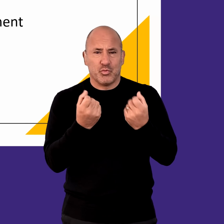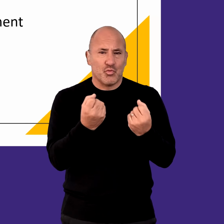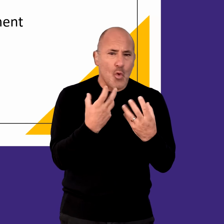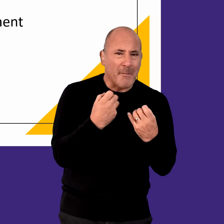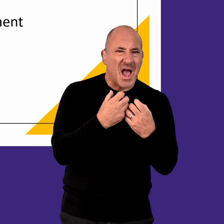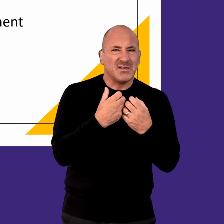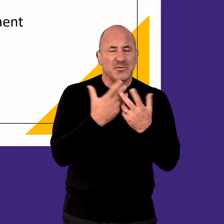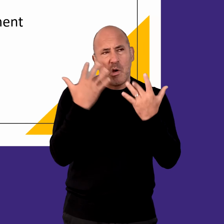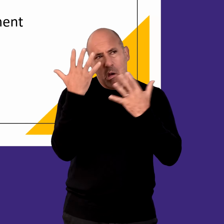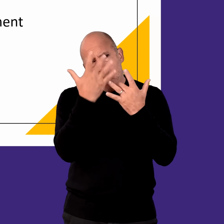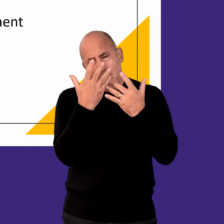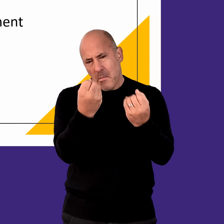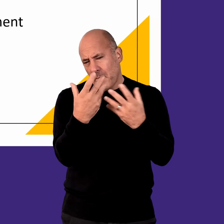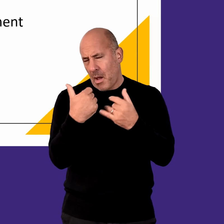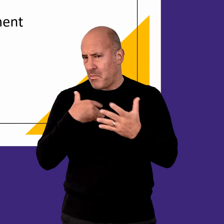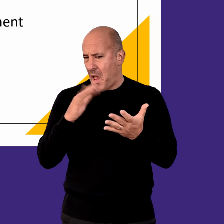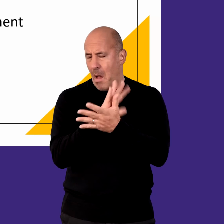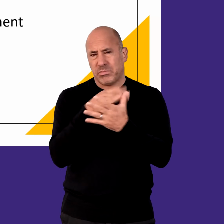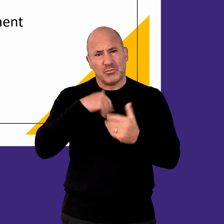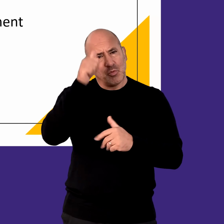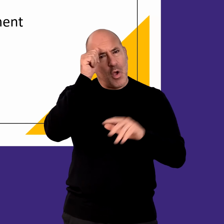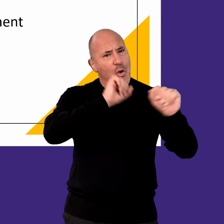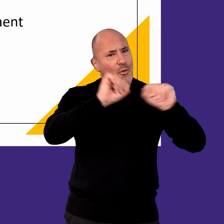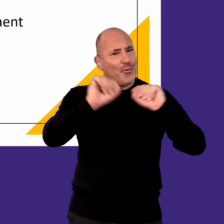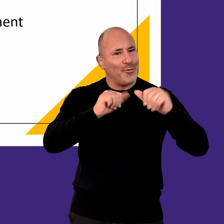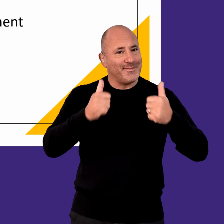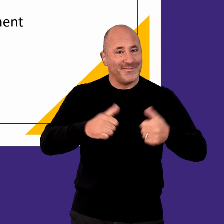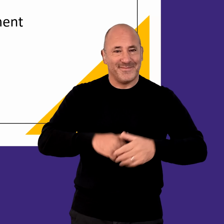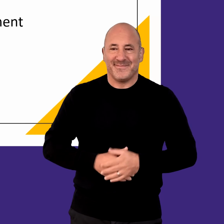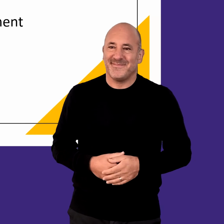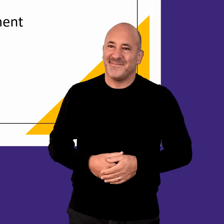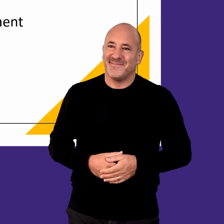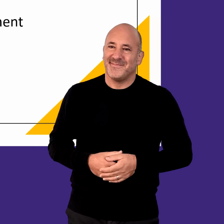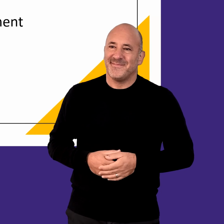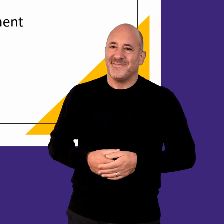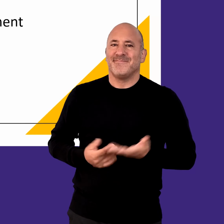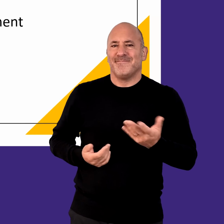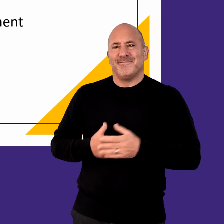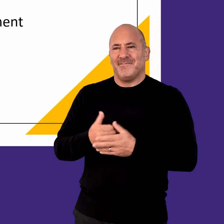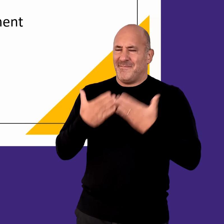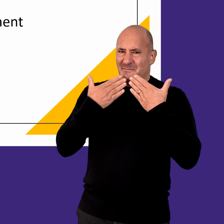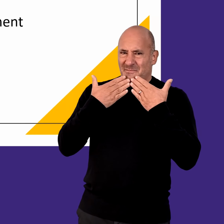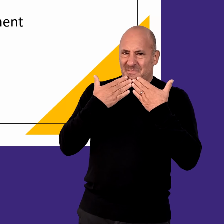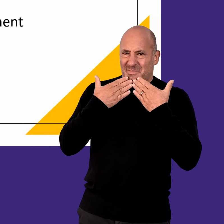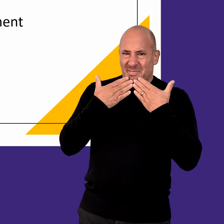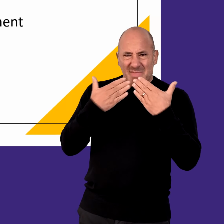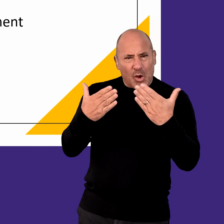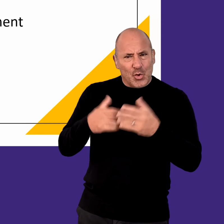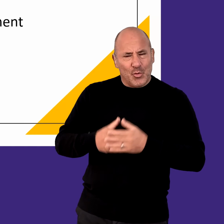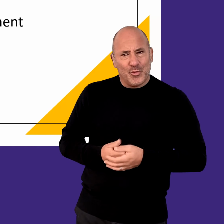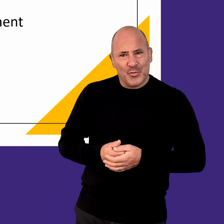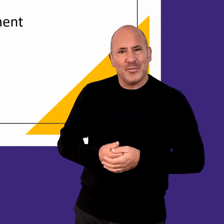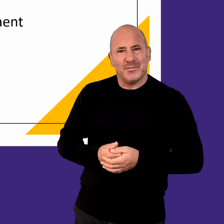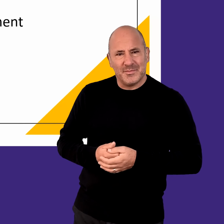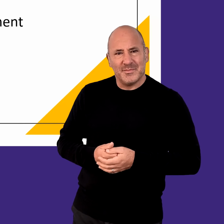also very interested in hearing any thoughts or comments or reflections from you. Thank you.